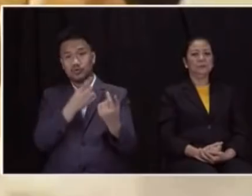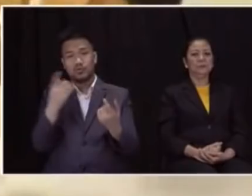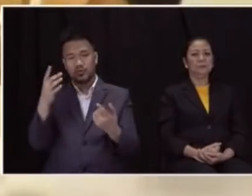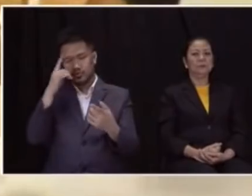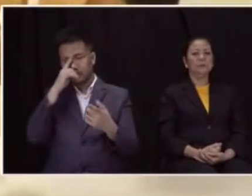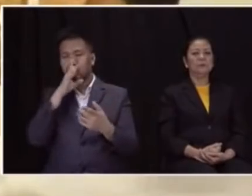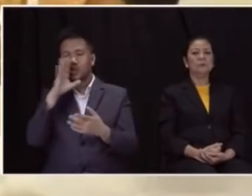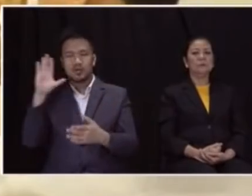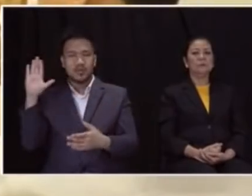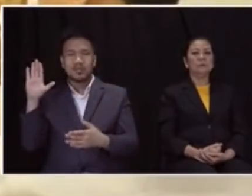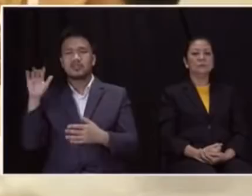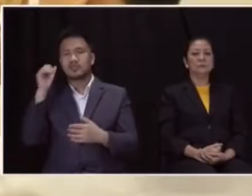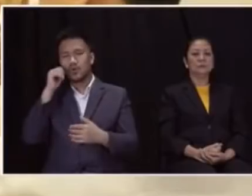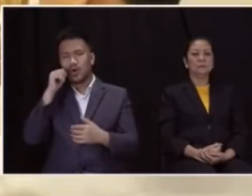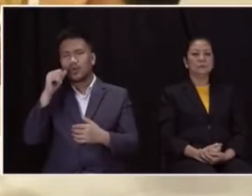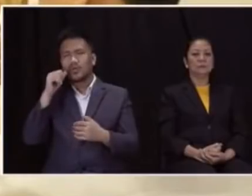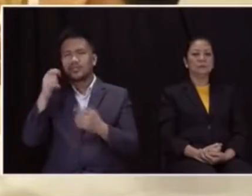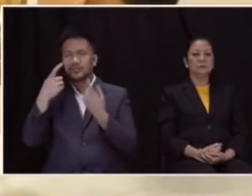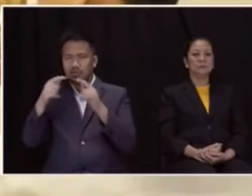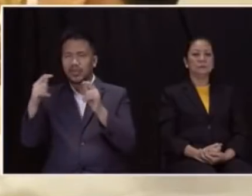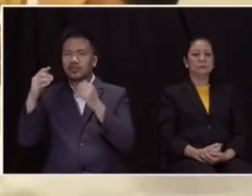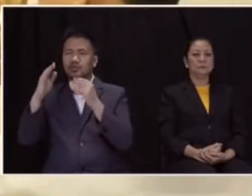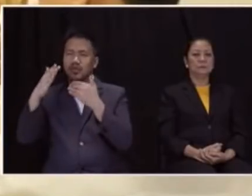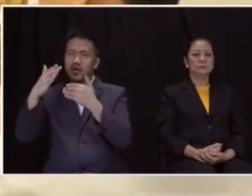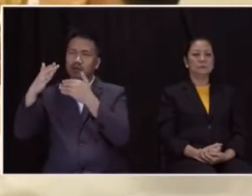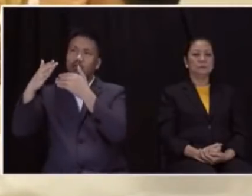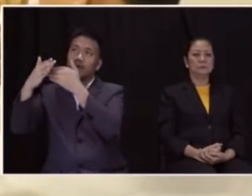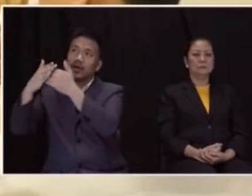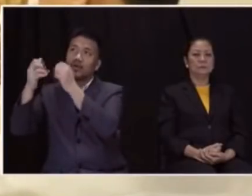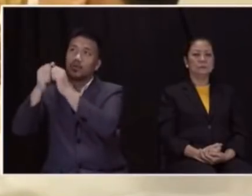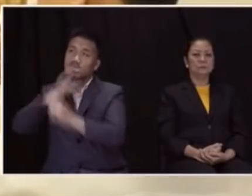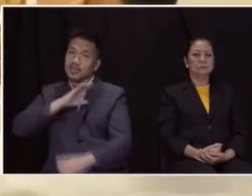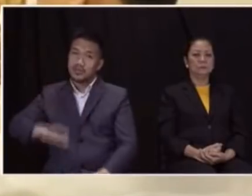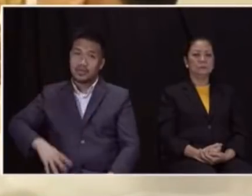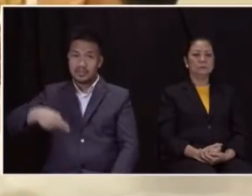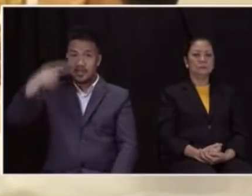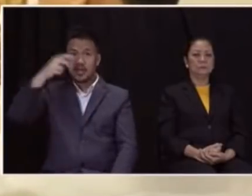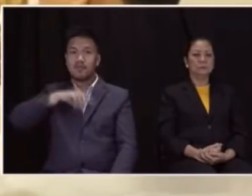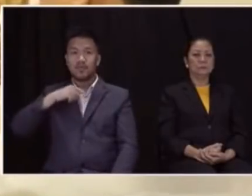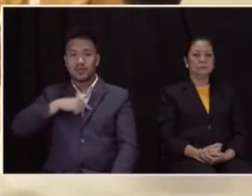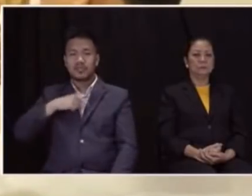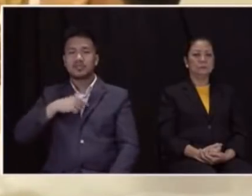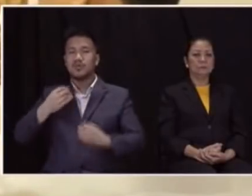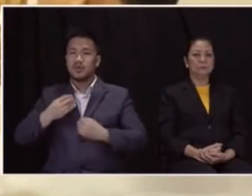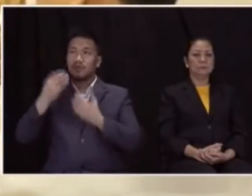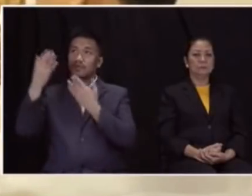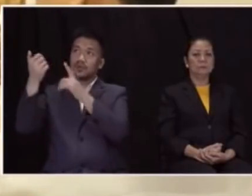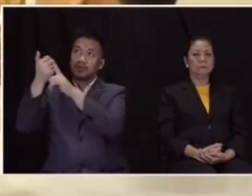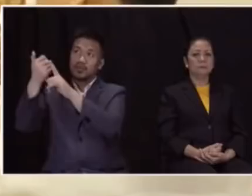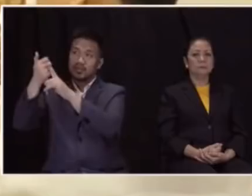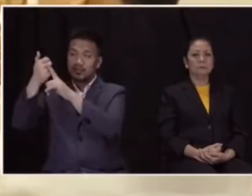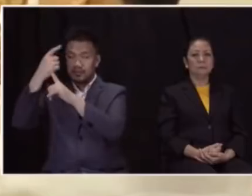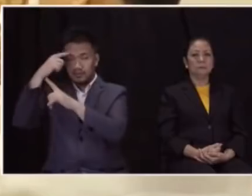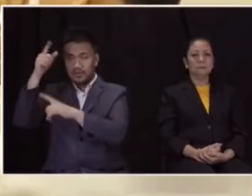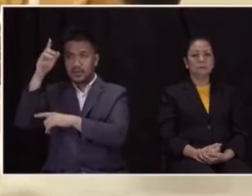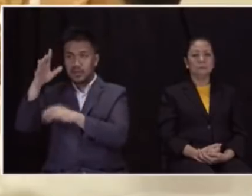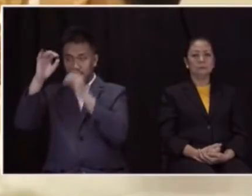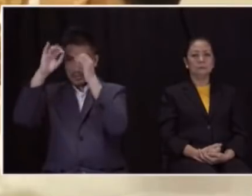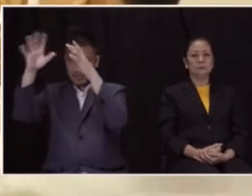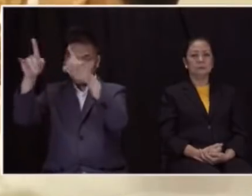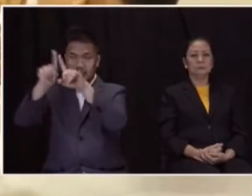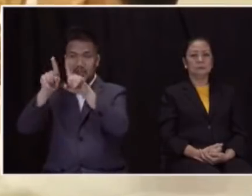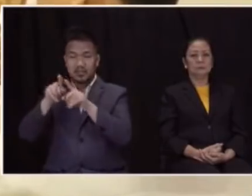closely every day to Christ the High Priest, who offered himself for us to the Father as